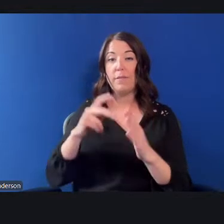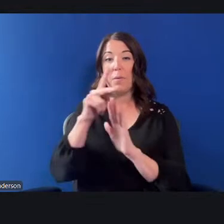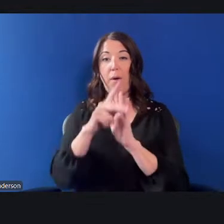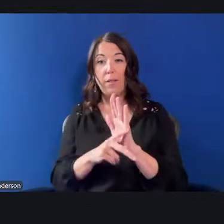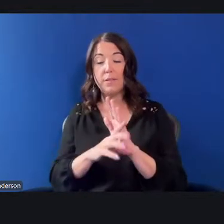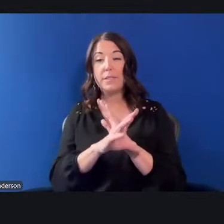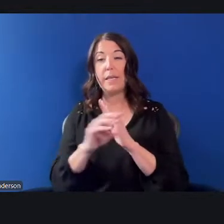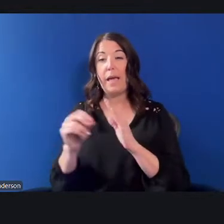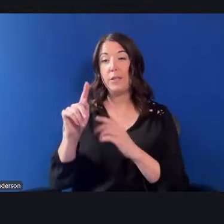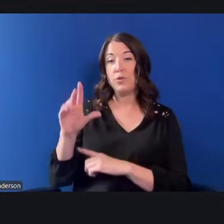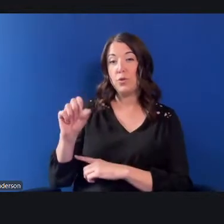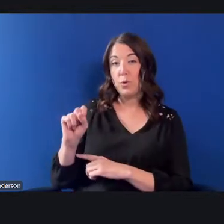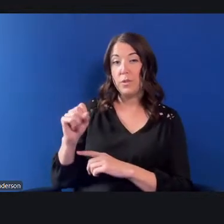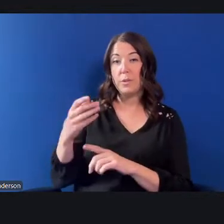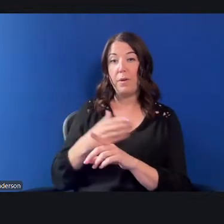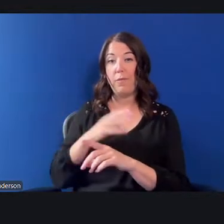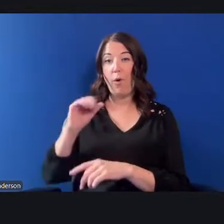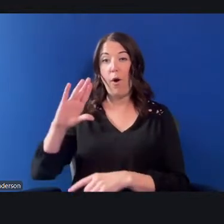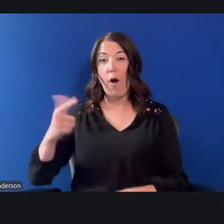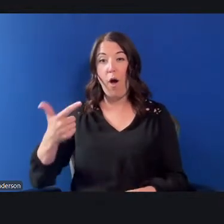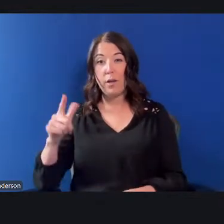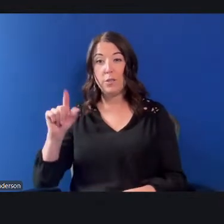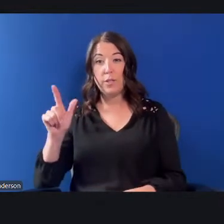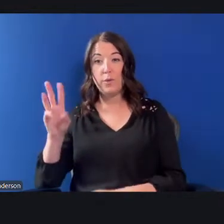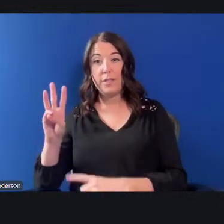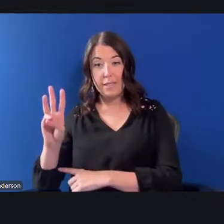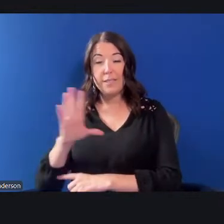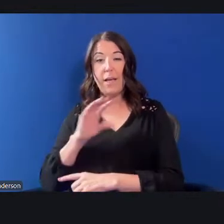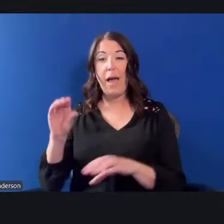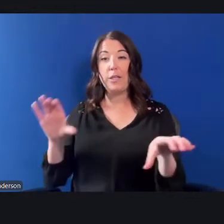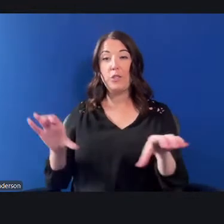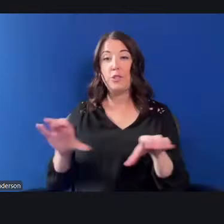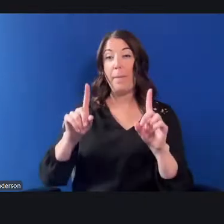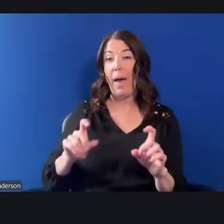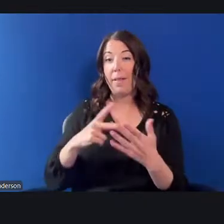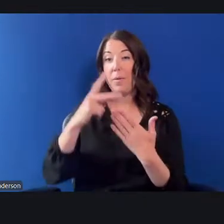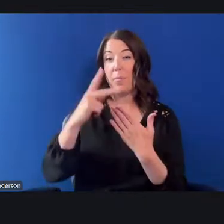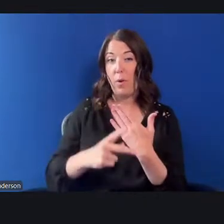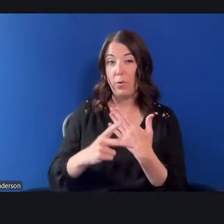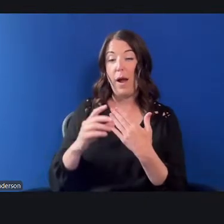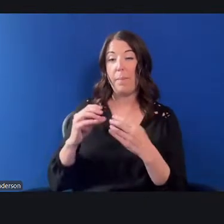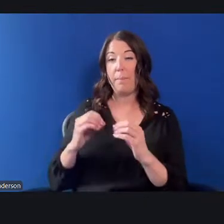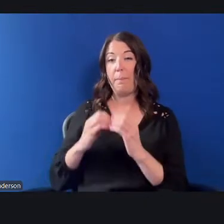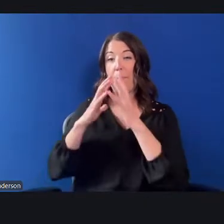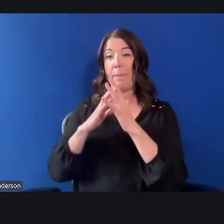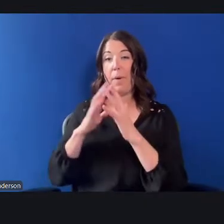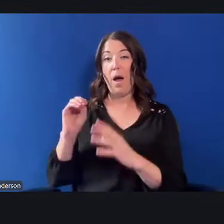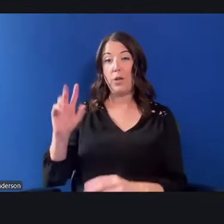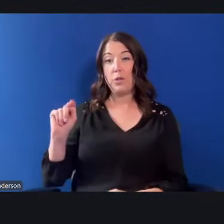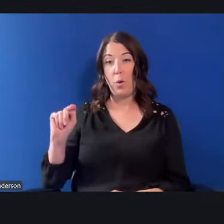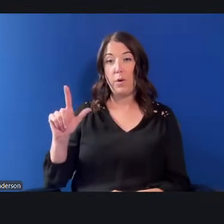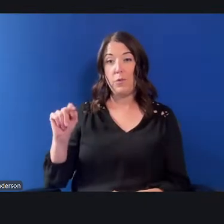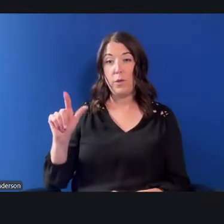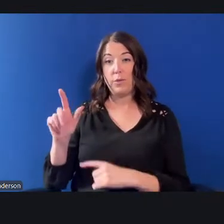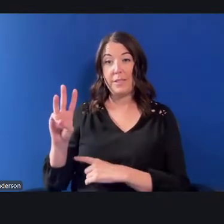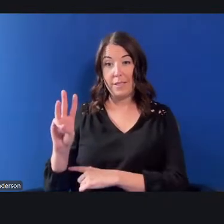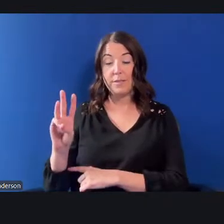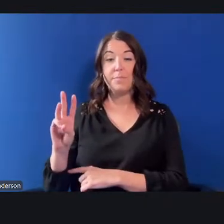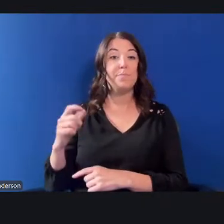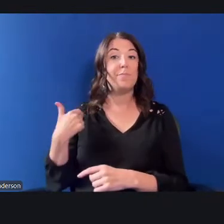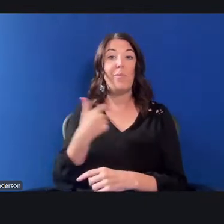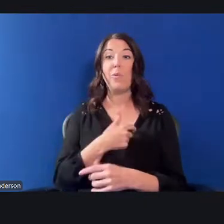by August of 2026, and then conduct a pilot program by October of 2026. We've